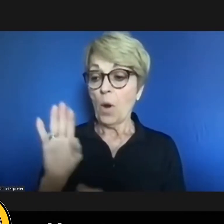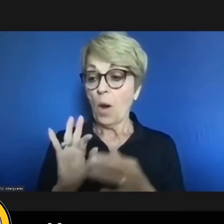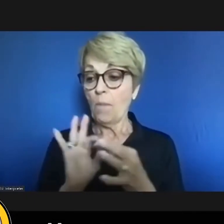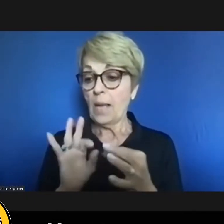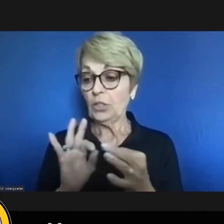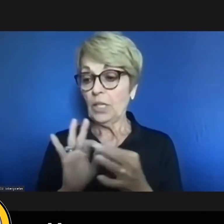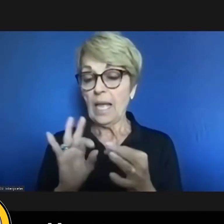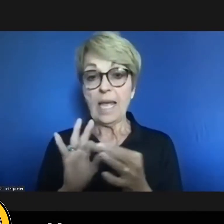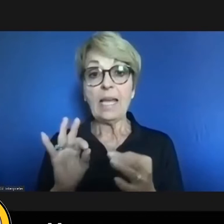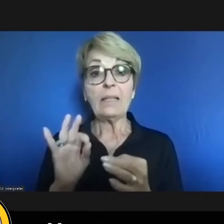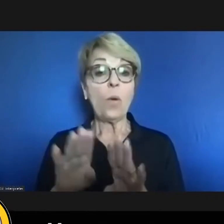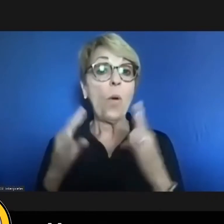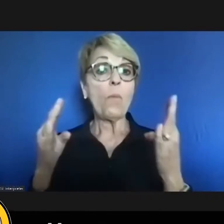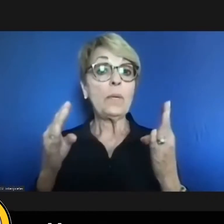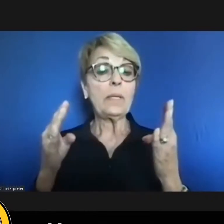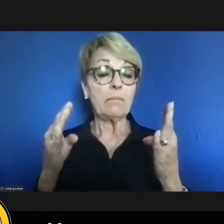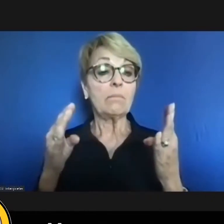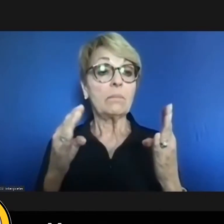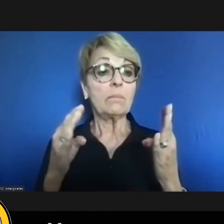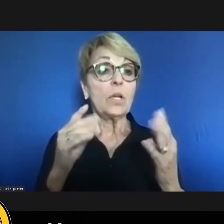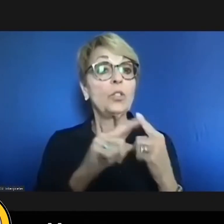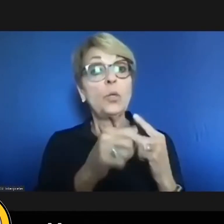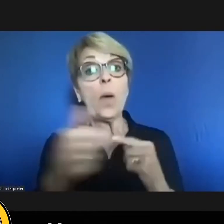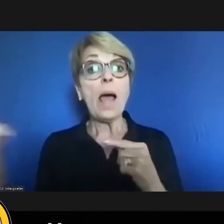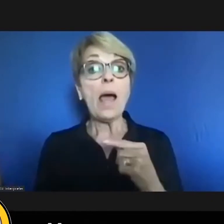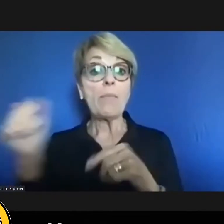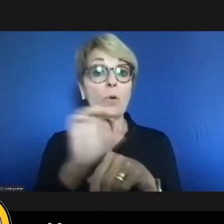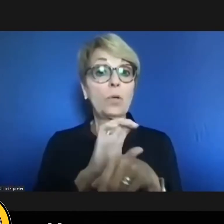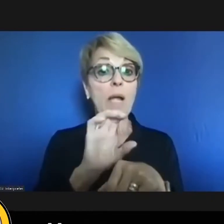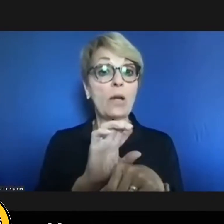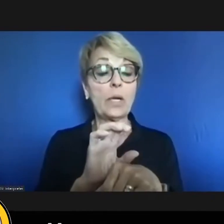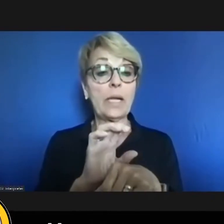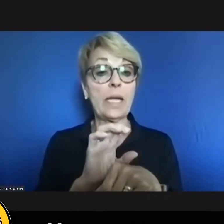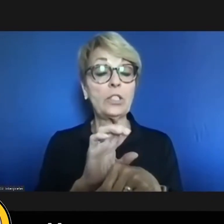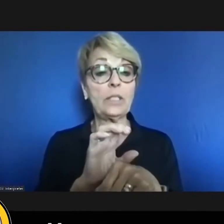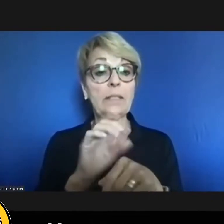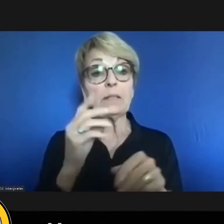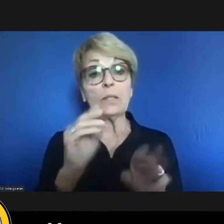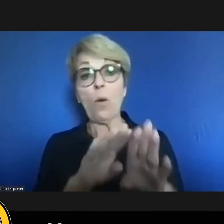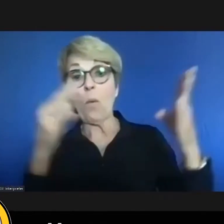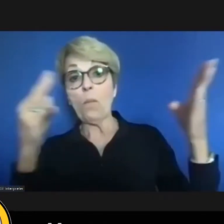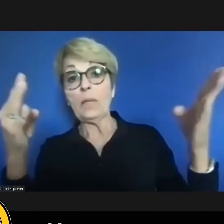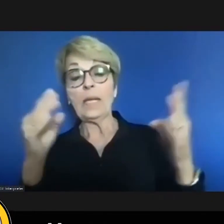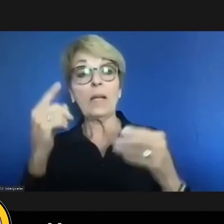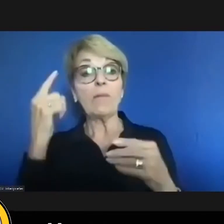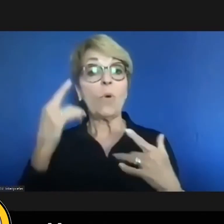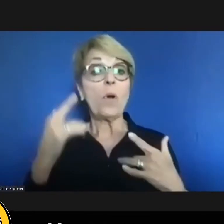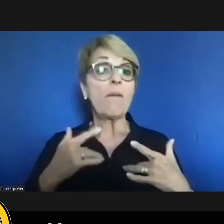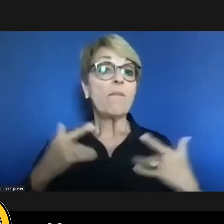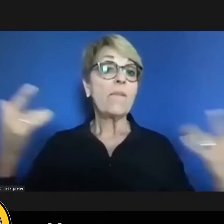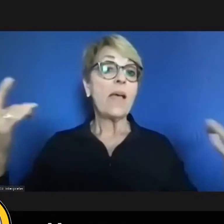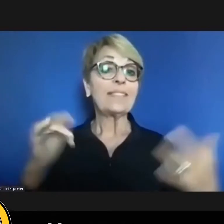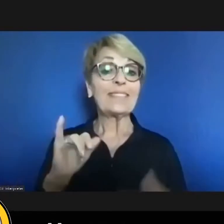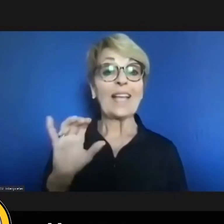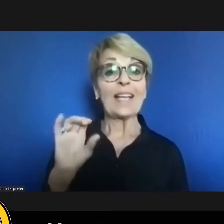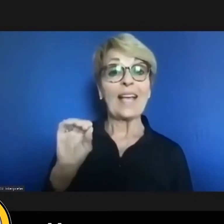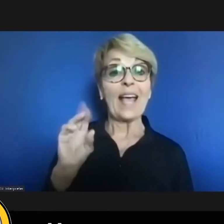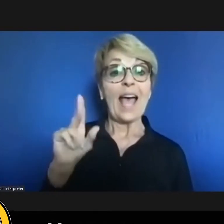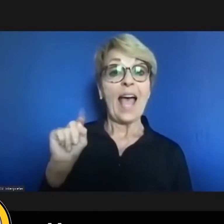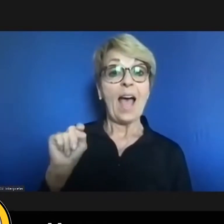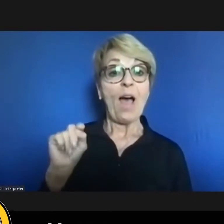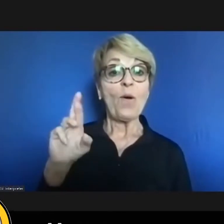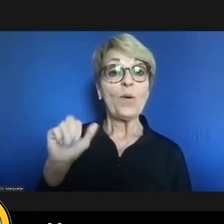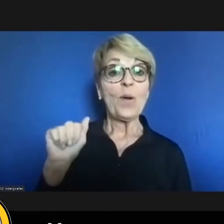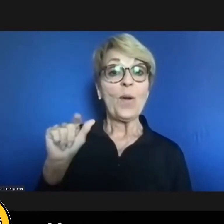opening up its doors to other congregations, opening up its doors to events like Outrageous Bingo, which is, I think, the